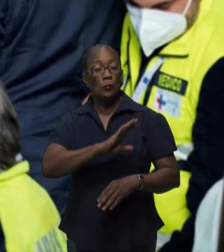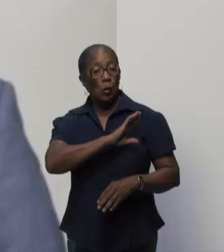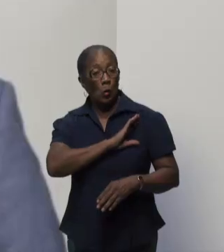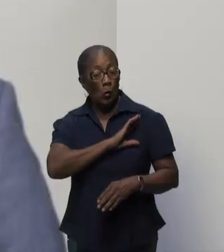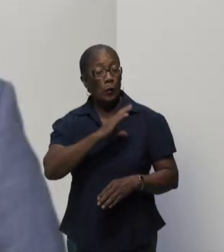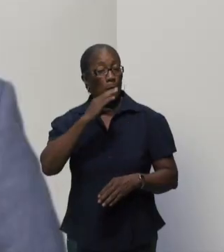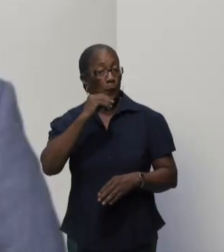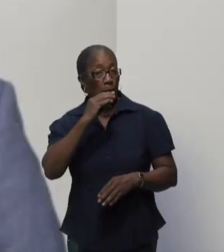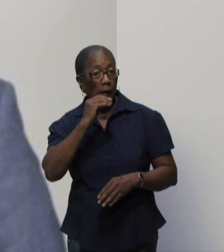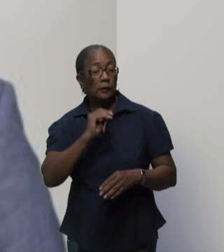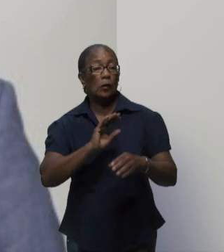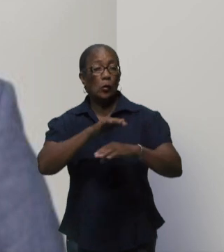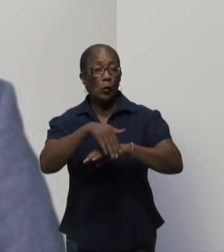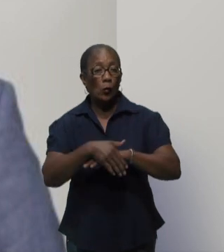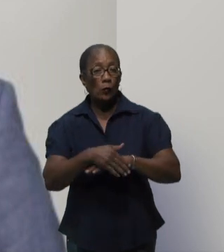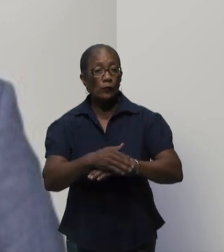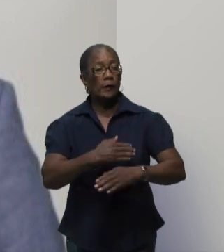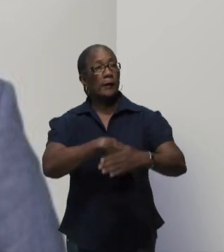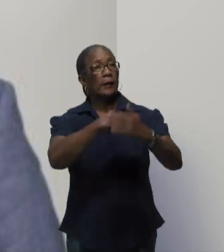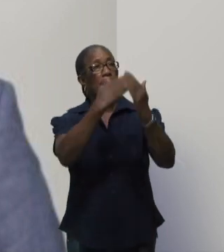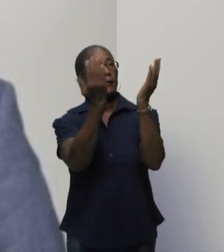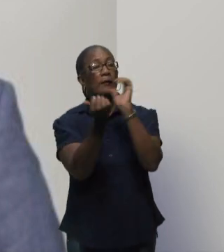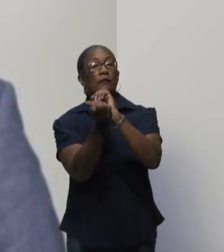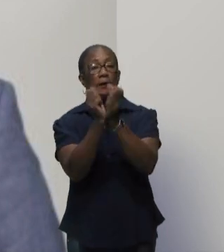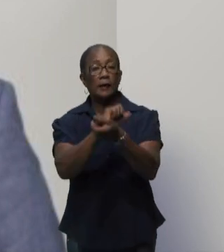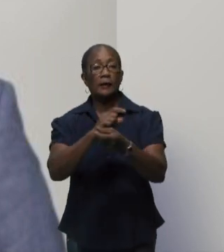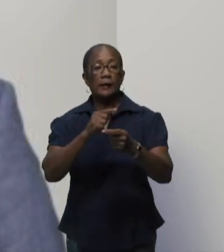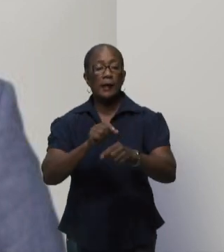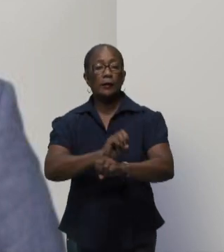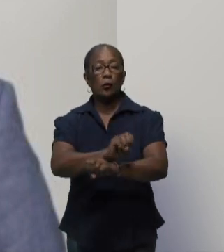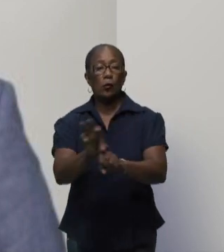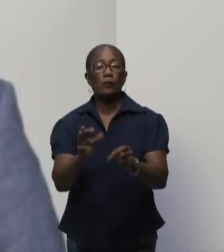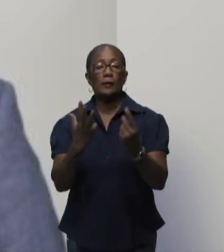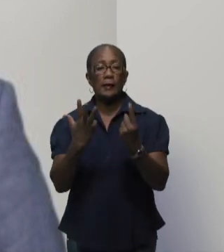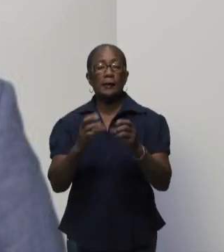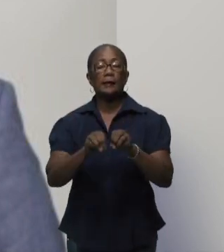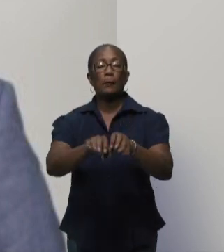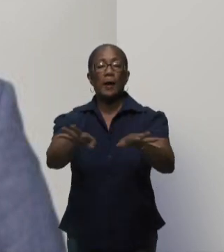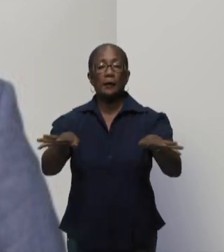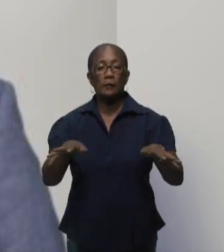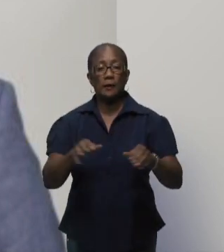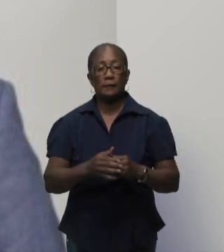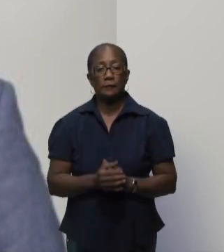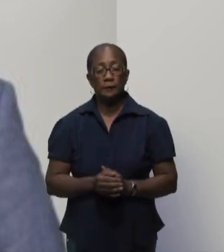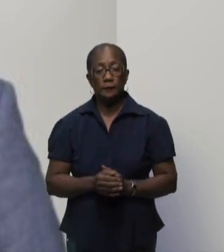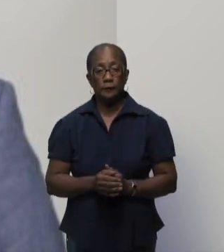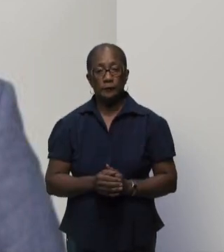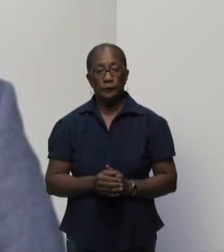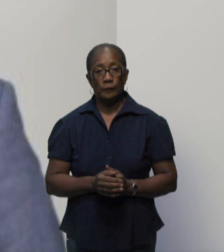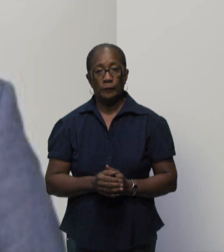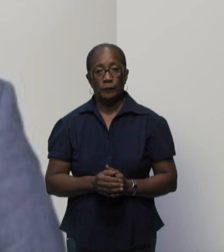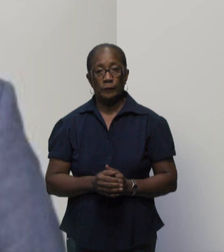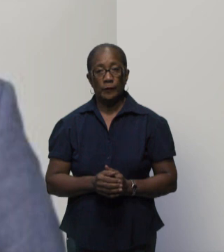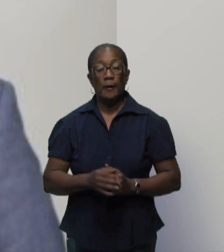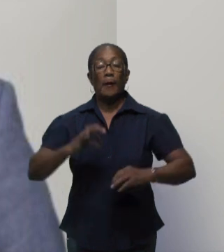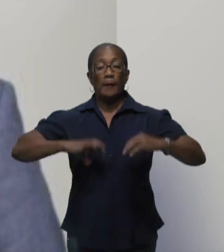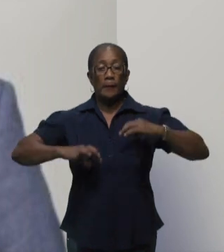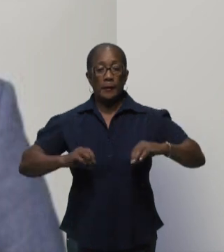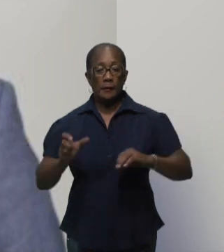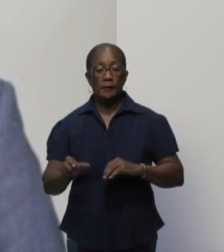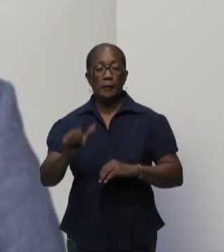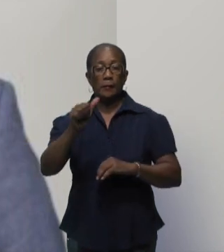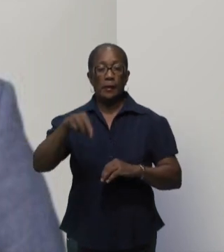on climate change and the COVID-19 pandemic. Health Minister Amar Ramadan indicates that the goal of the